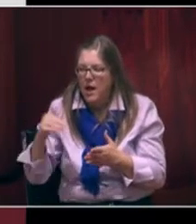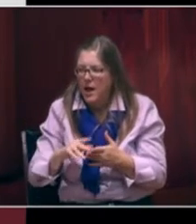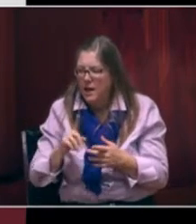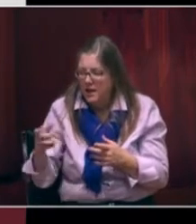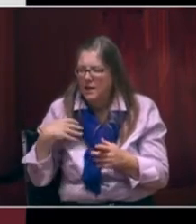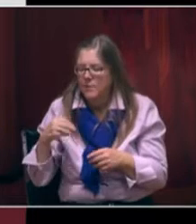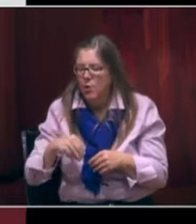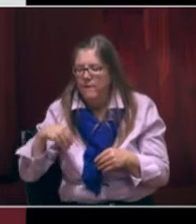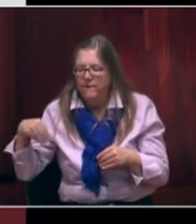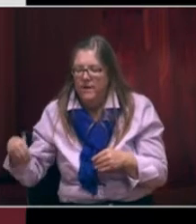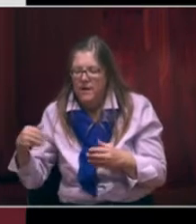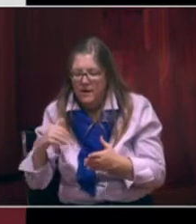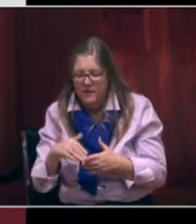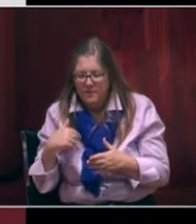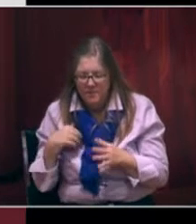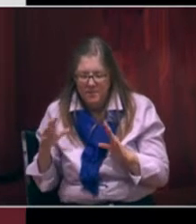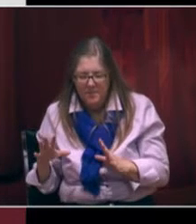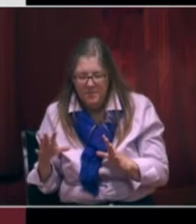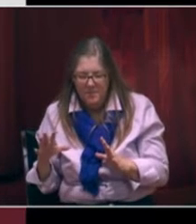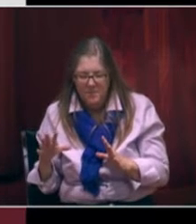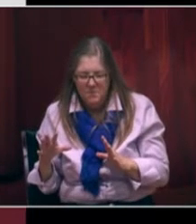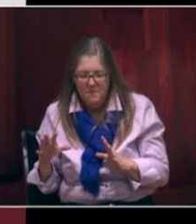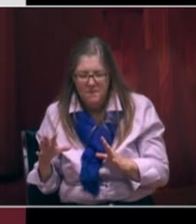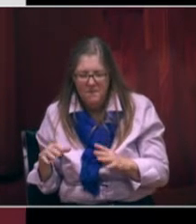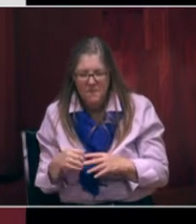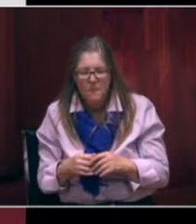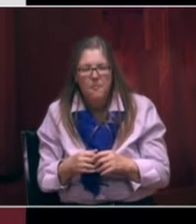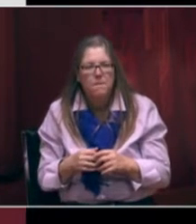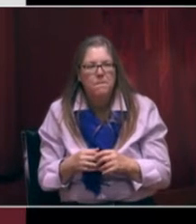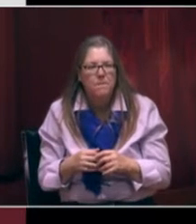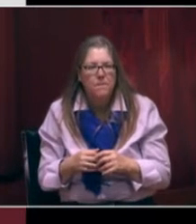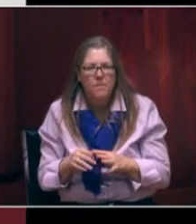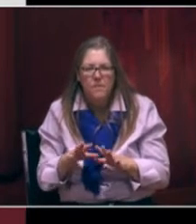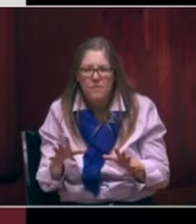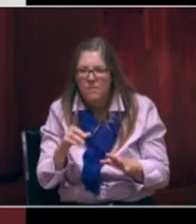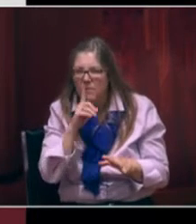go. All right. I'm not even supposed to have water here, so nobody tell anybody.